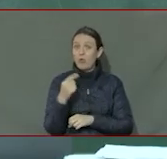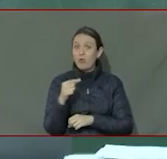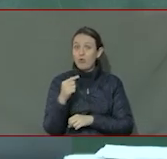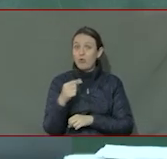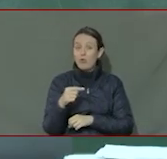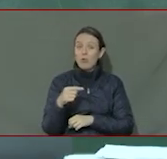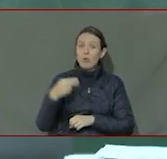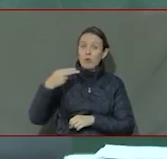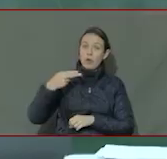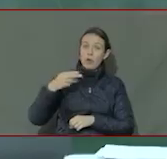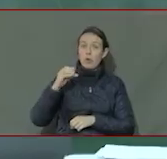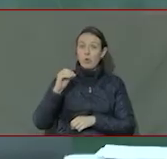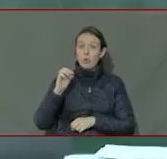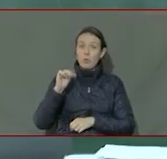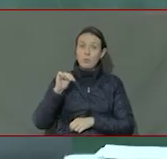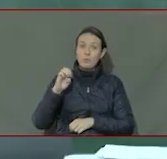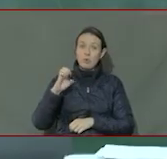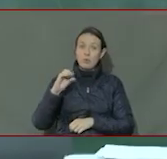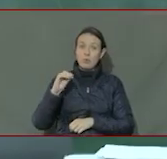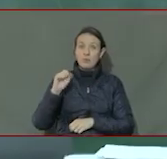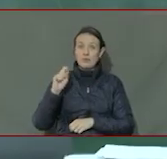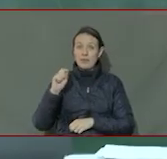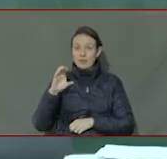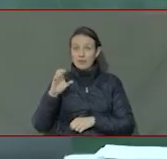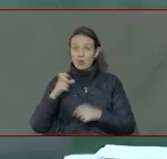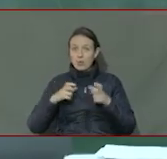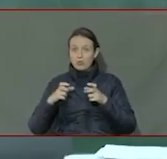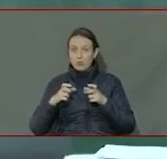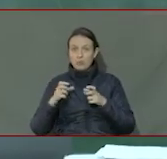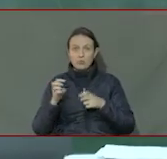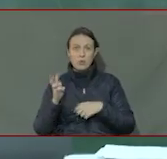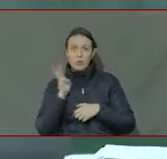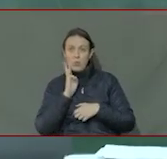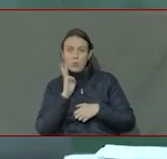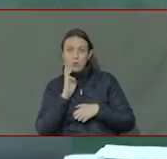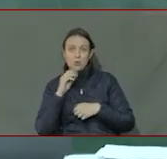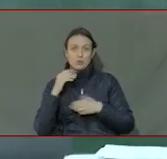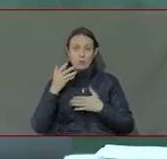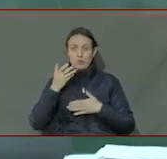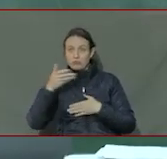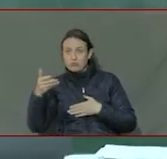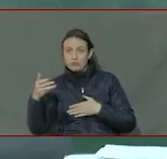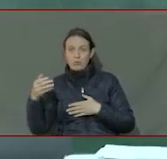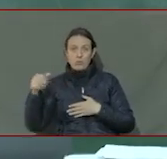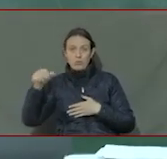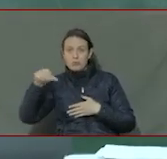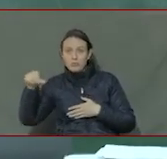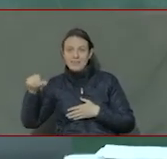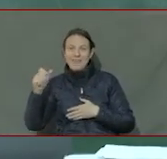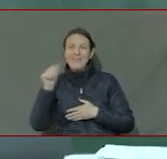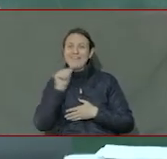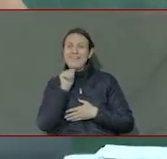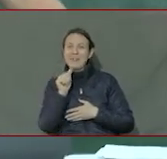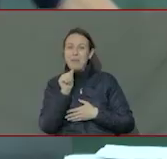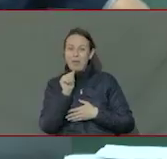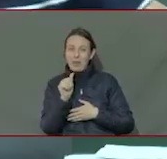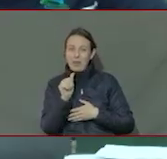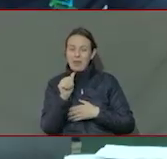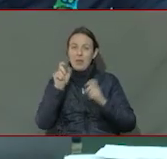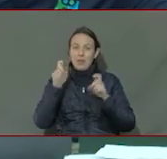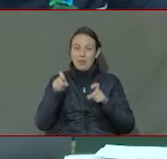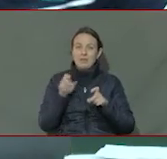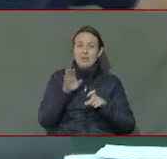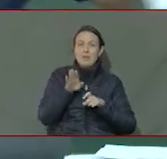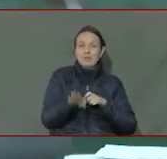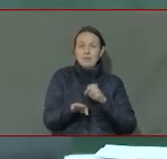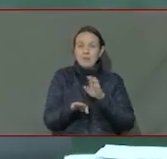homeostatic control, whether it's sugar balances or water balances, doesn't matter, or salt balances, you use a framework which I